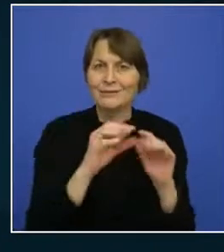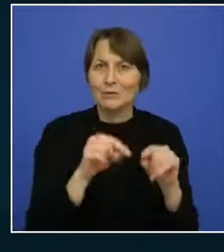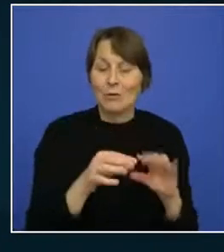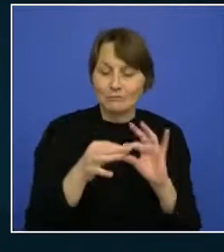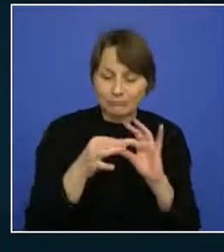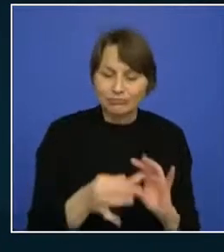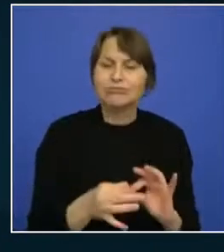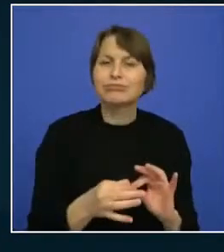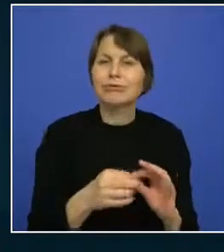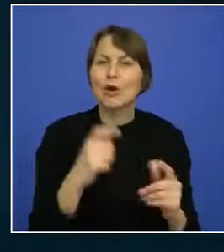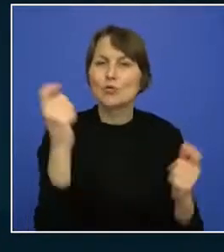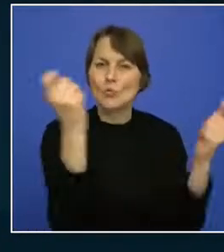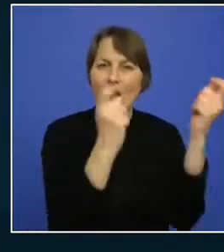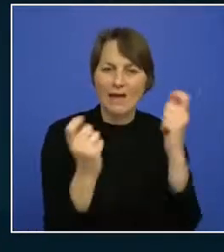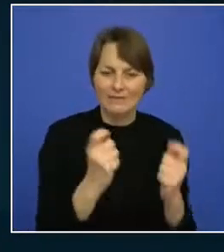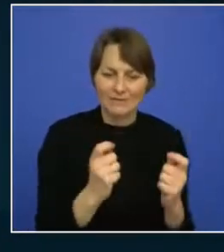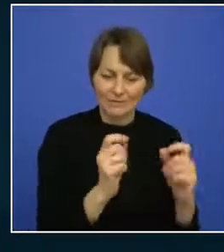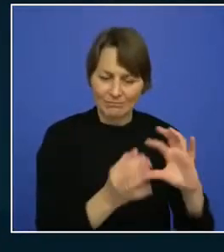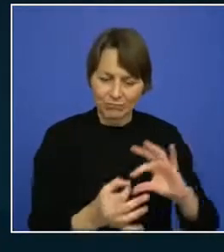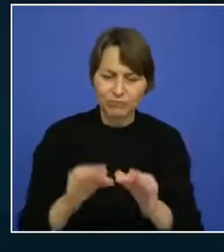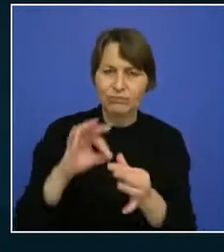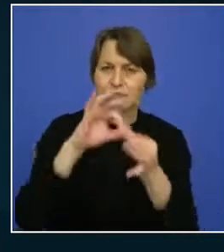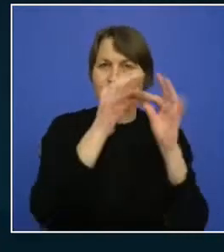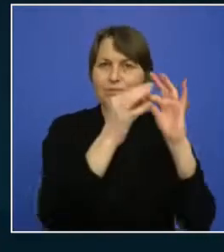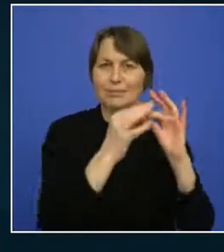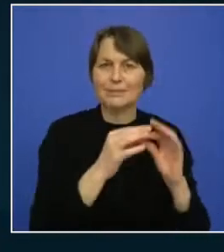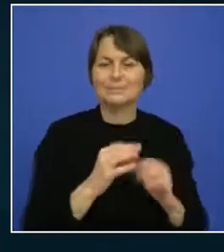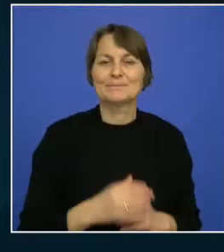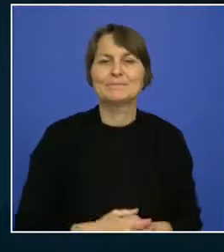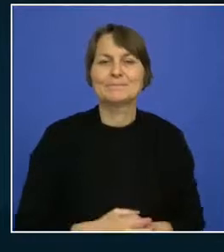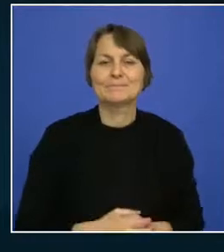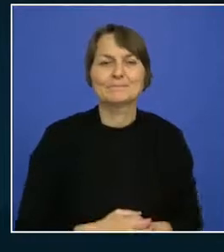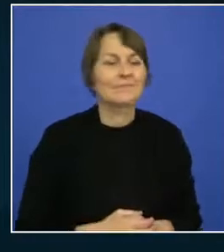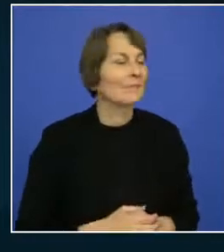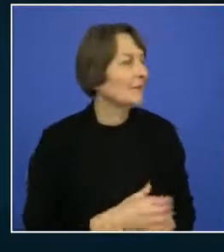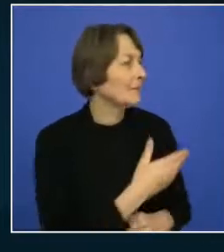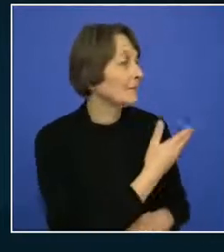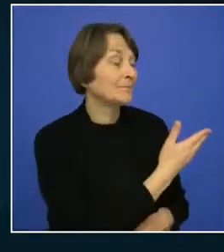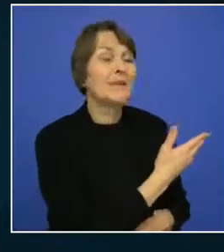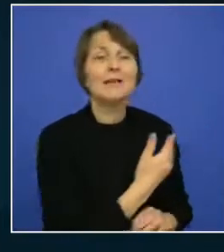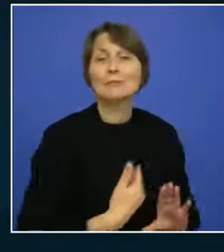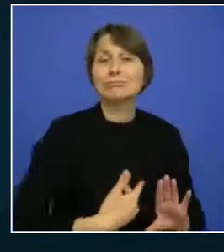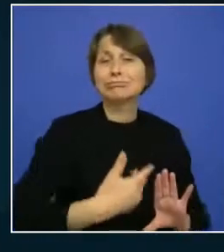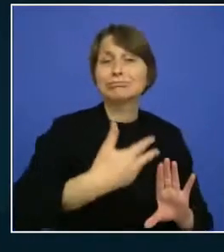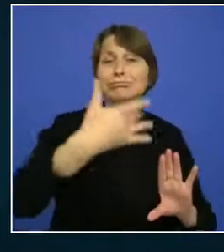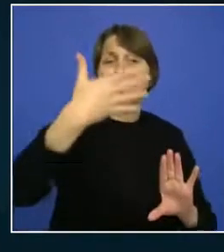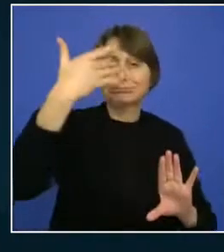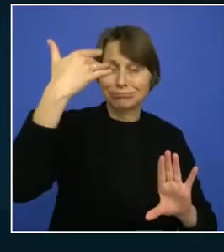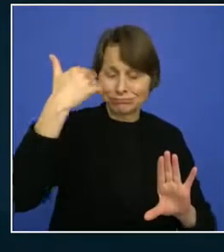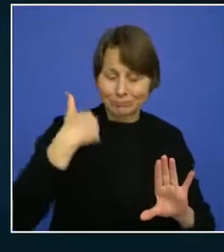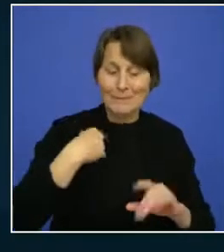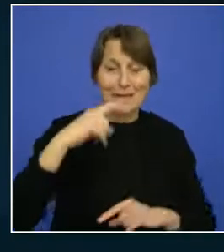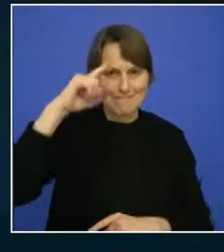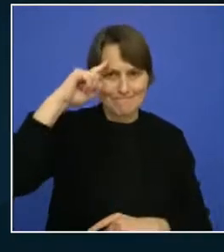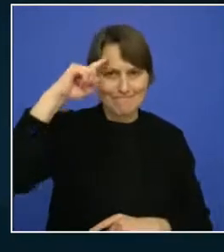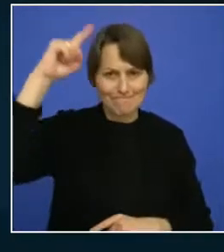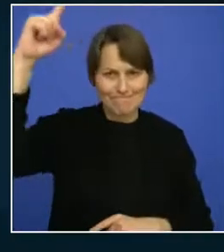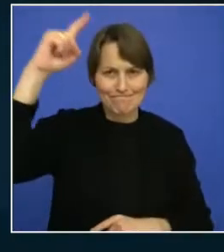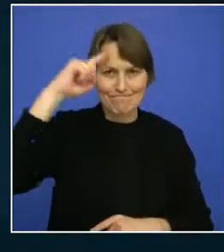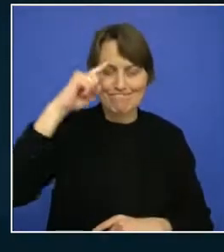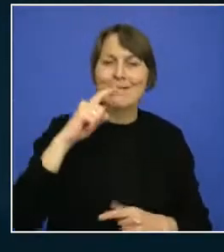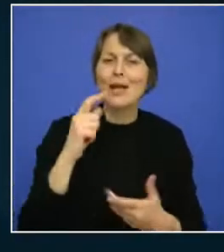technology. This is another type of graph. In a past life, I invented a graph for nutrition when I was at